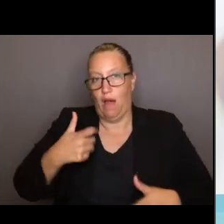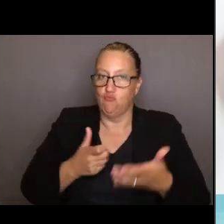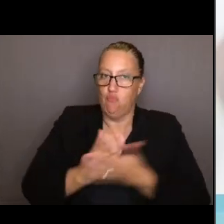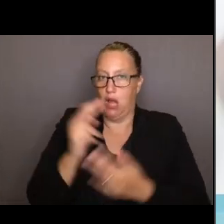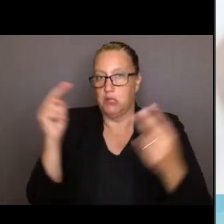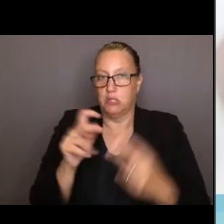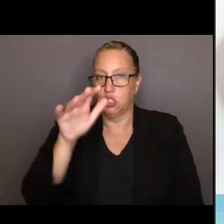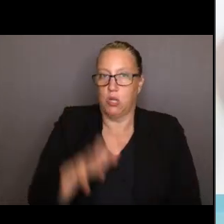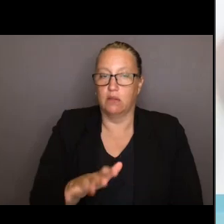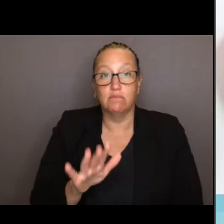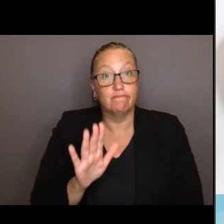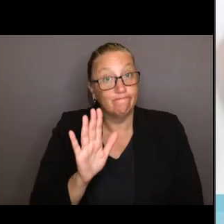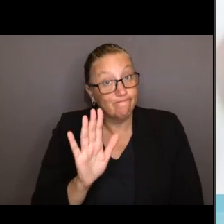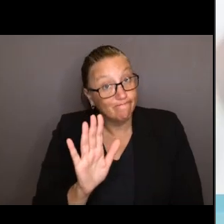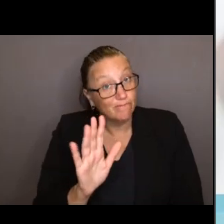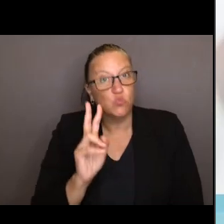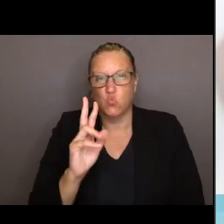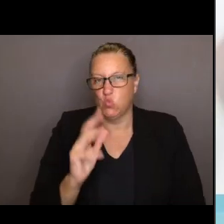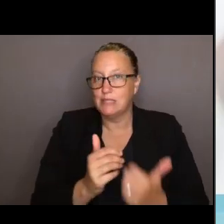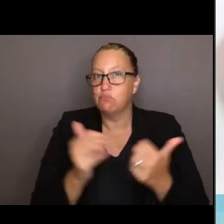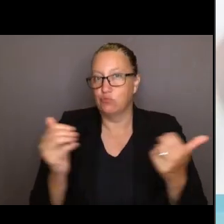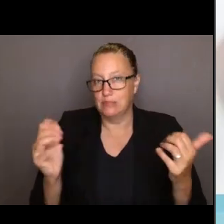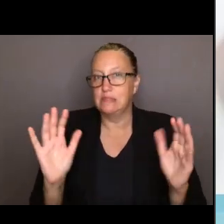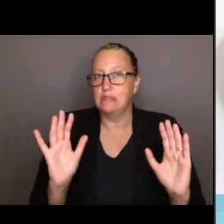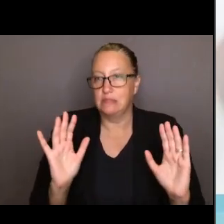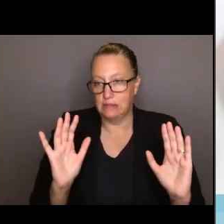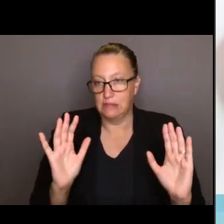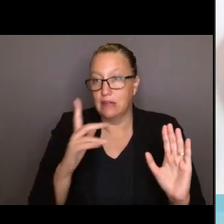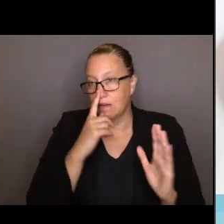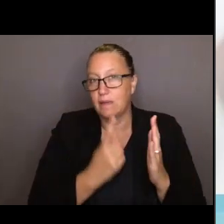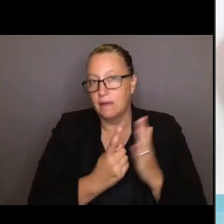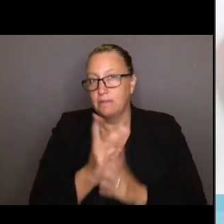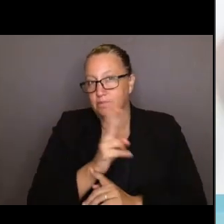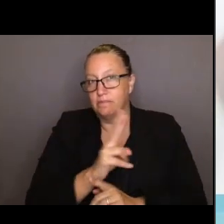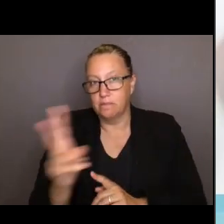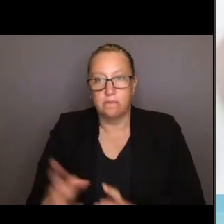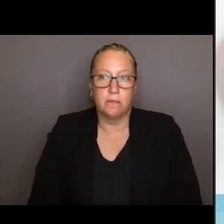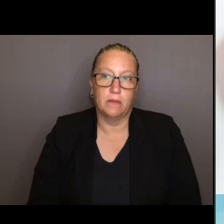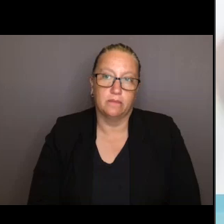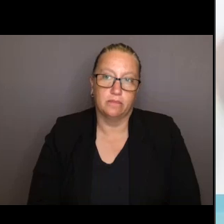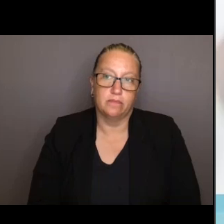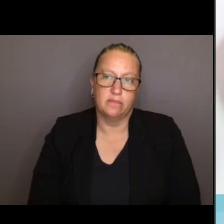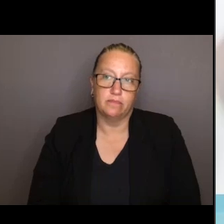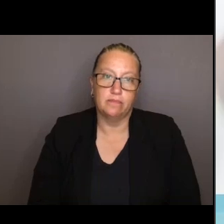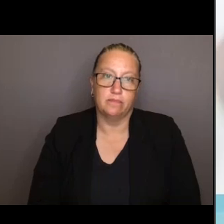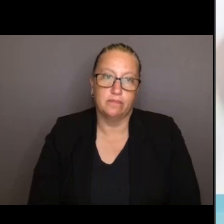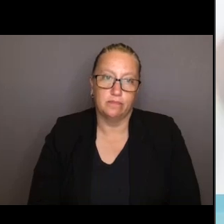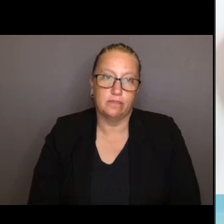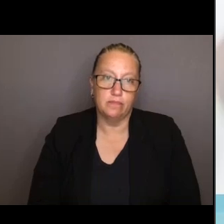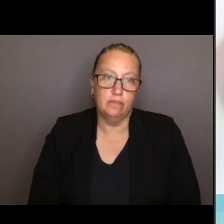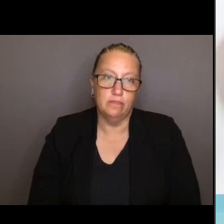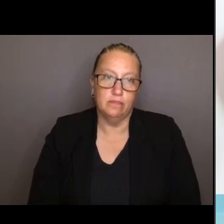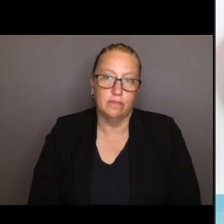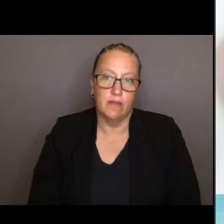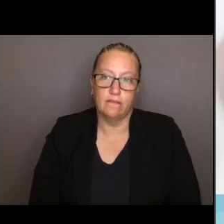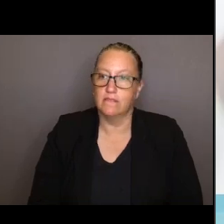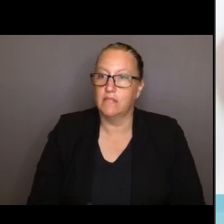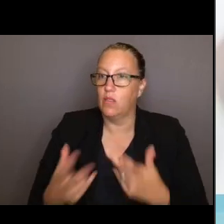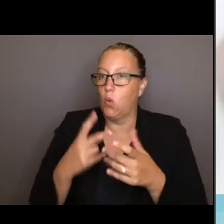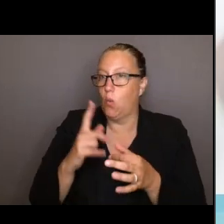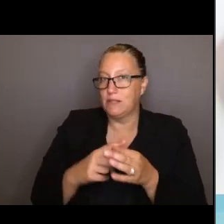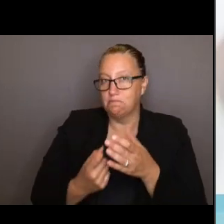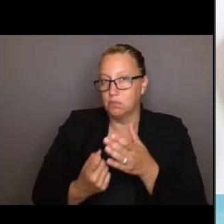give advice that is two separate issues, but that does happen quite a lot. Thank you. We've had a question come